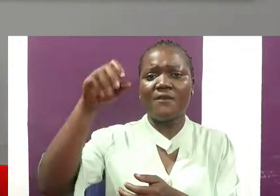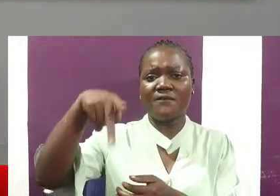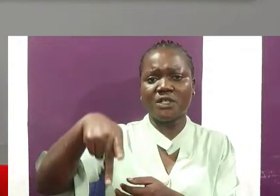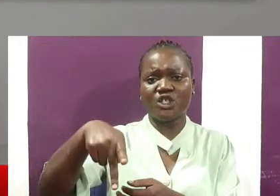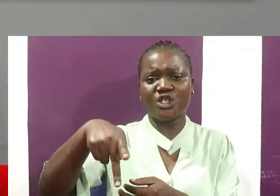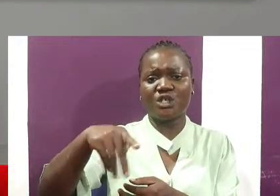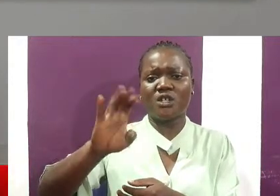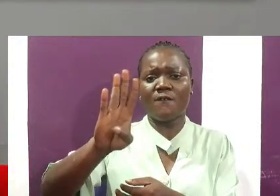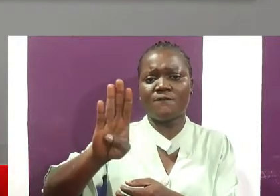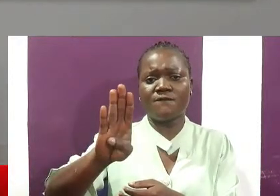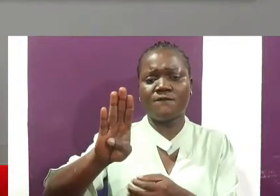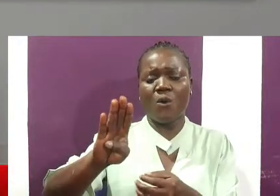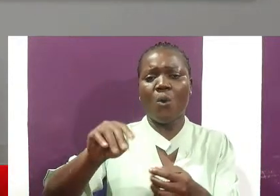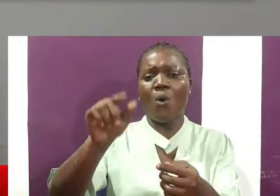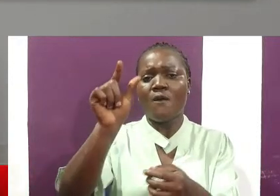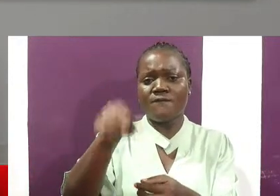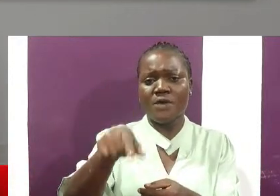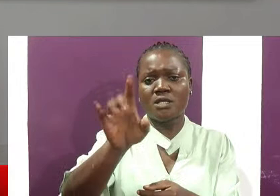Ephesians 1:22-23 and 4 and verse 4.